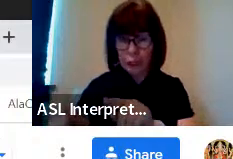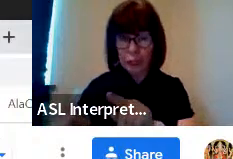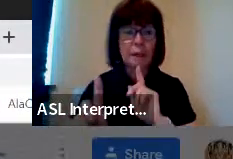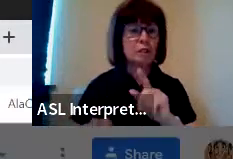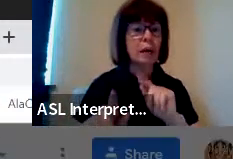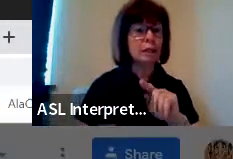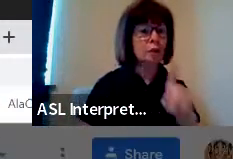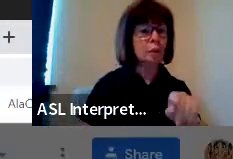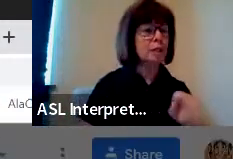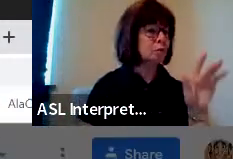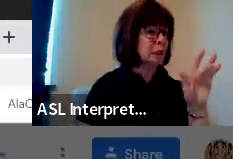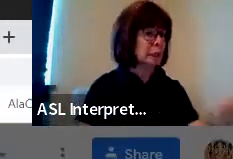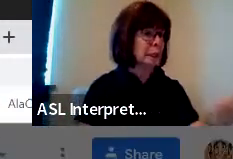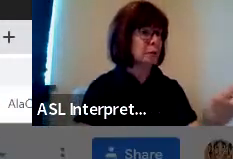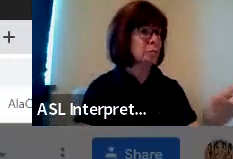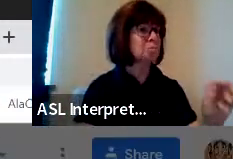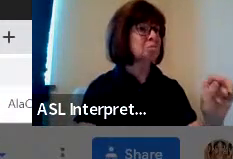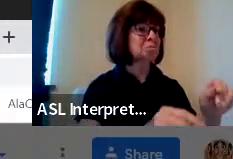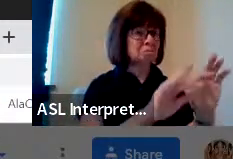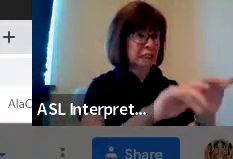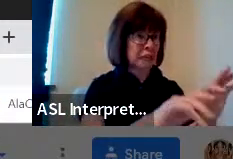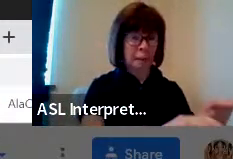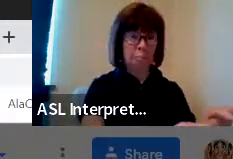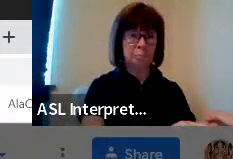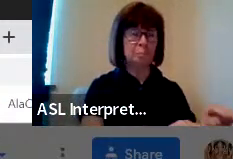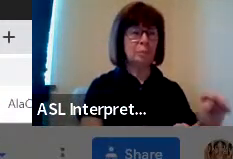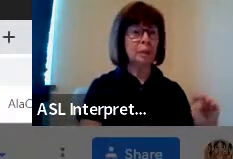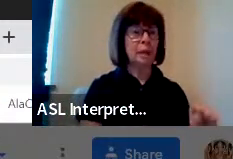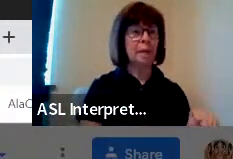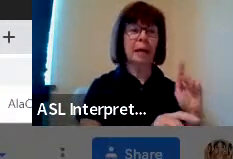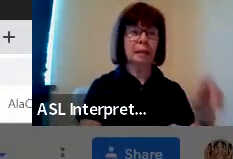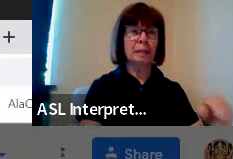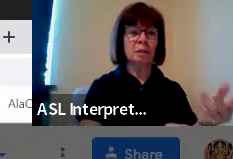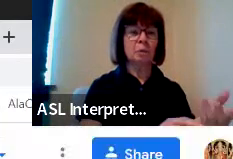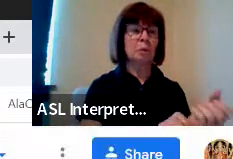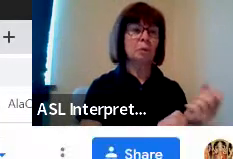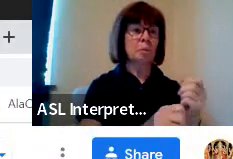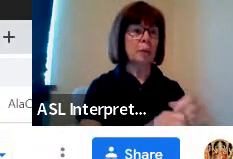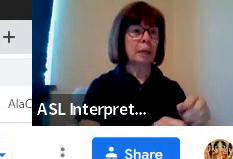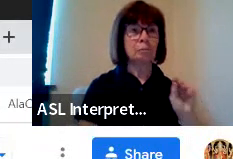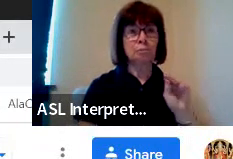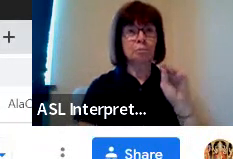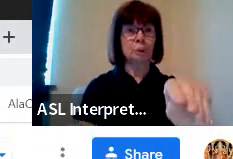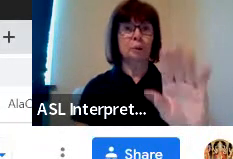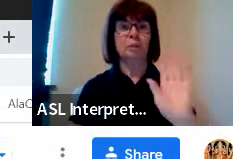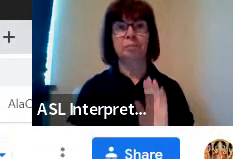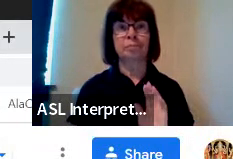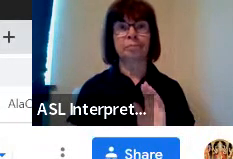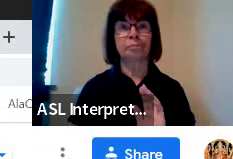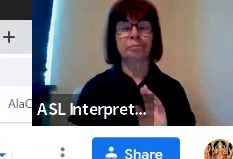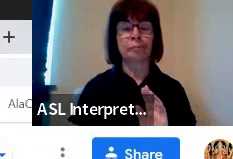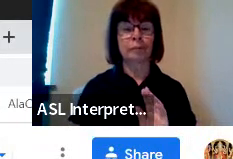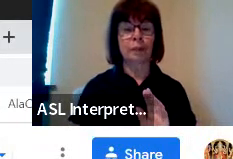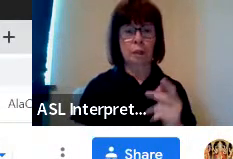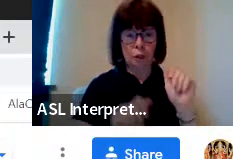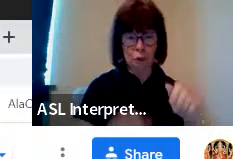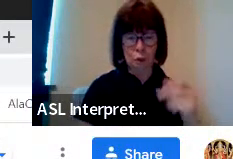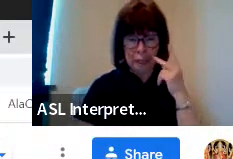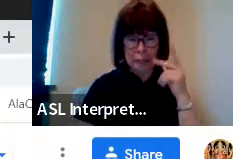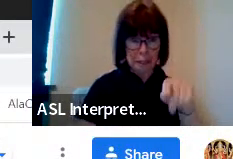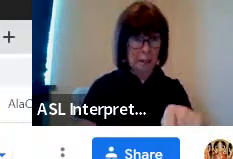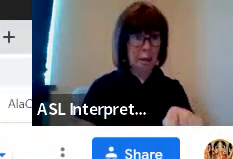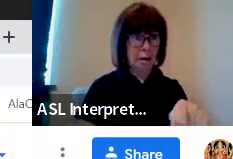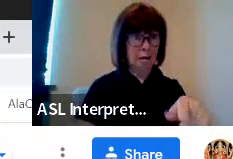the sticky note, type in your answer, and then it will populate to the Jamboard. You can see here on this